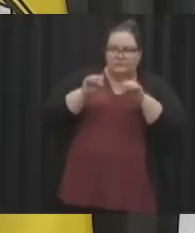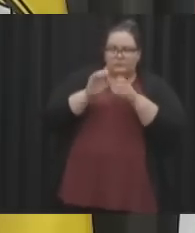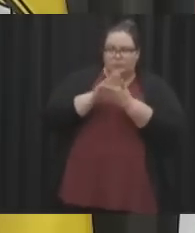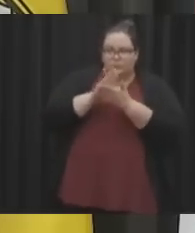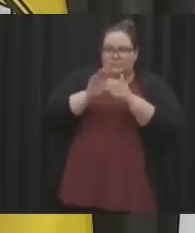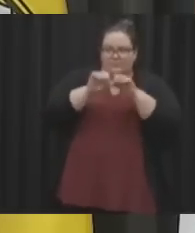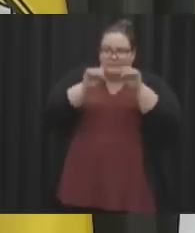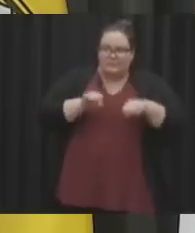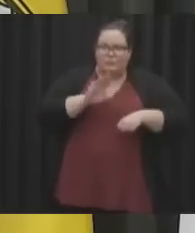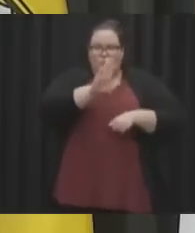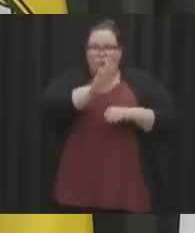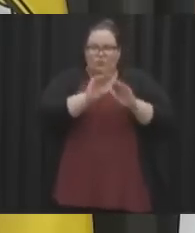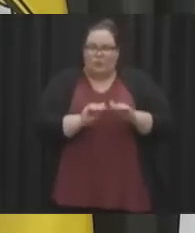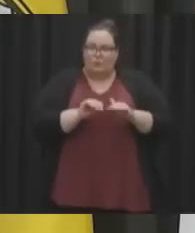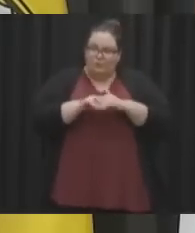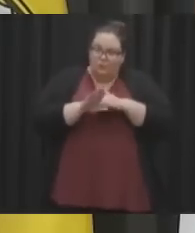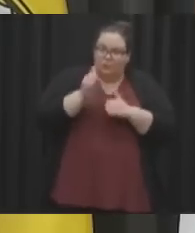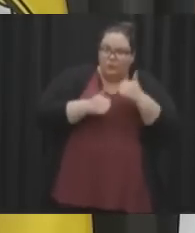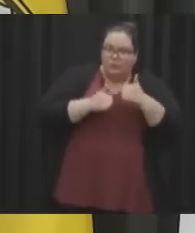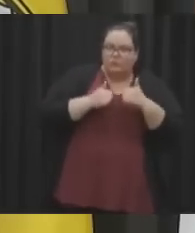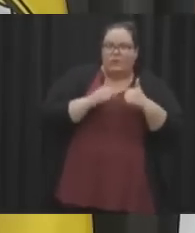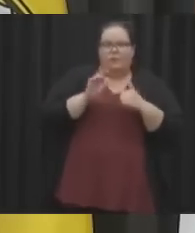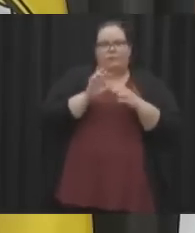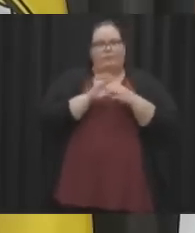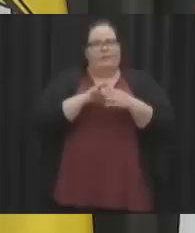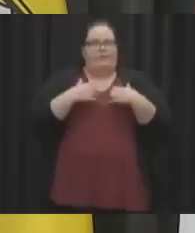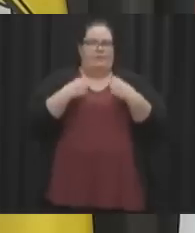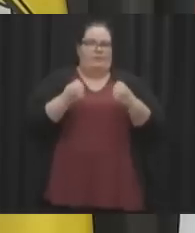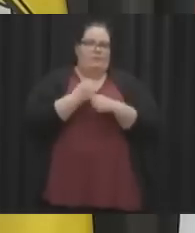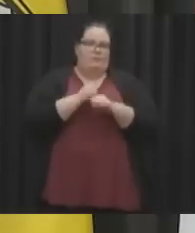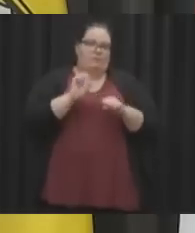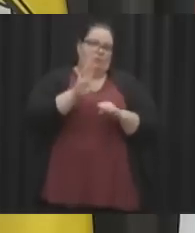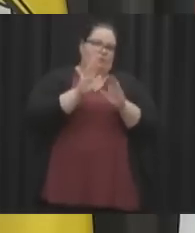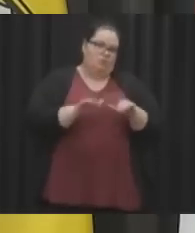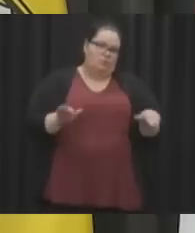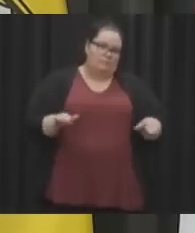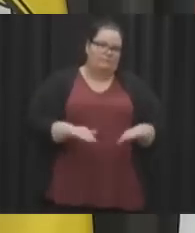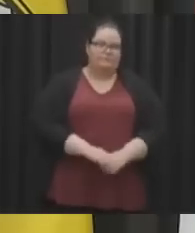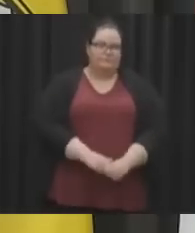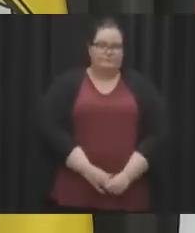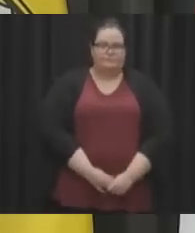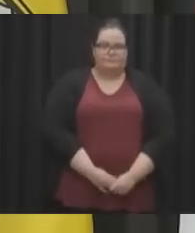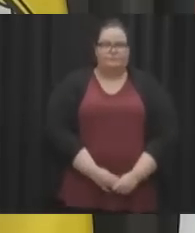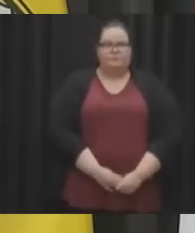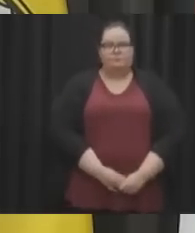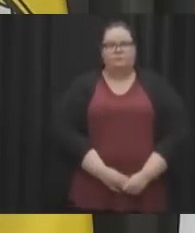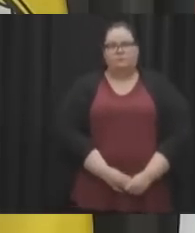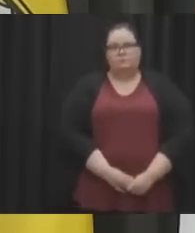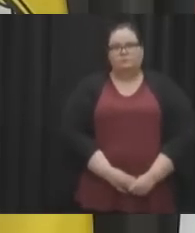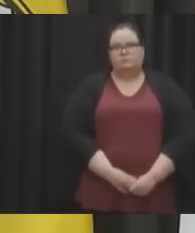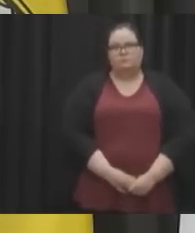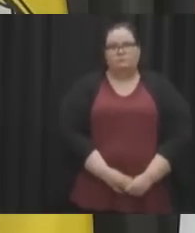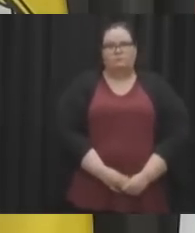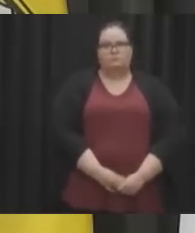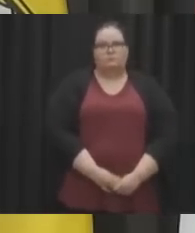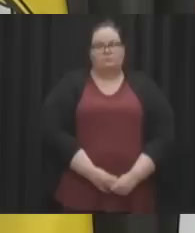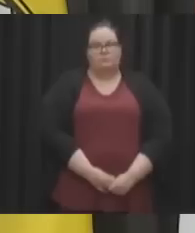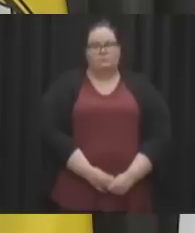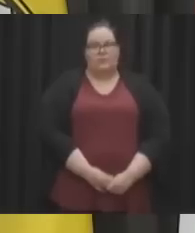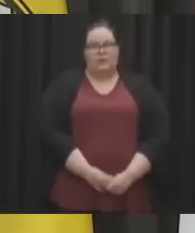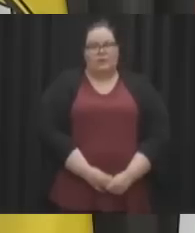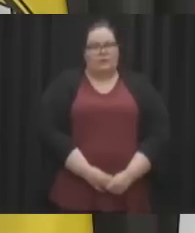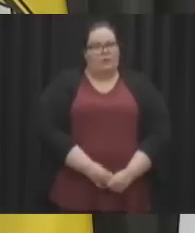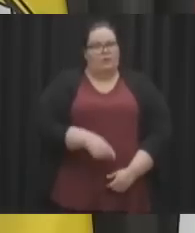school. Alors, on demande aux familles liées à l'Académie de Notre-Dame pour être patient, d'attendre de